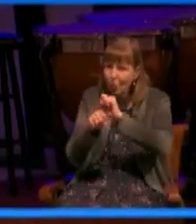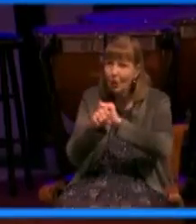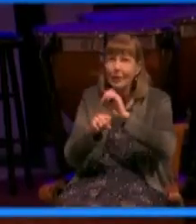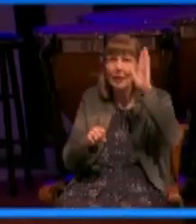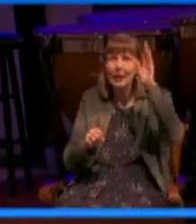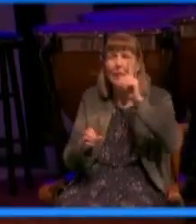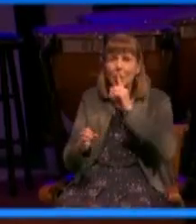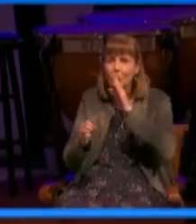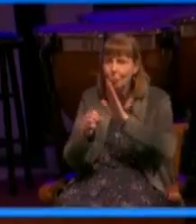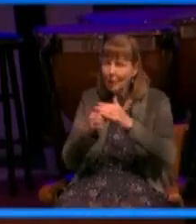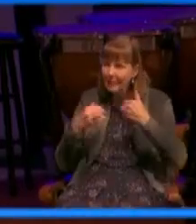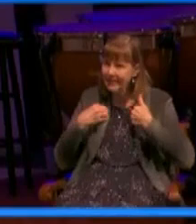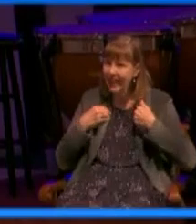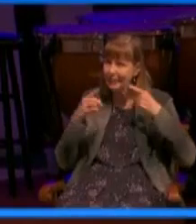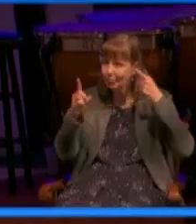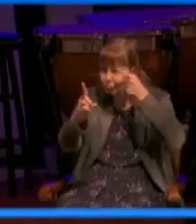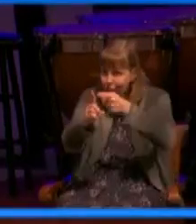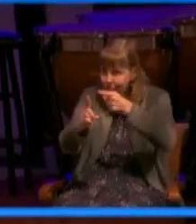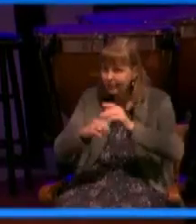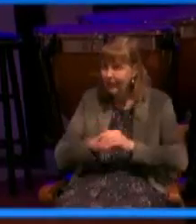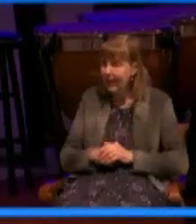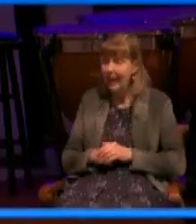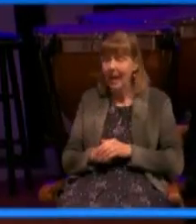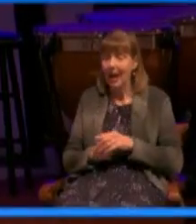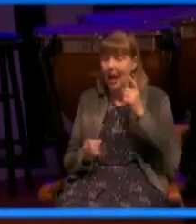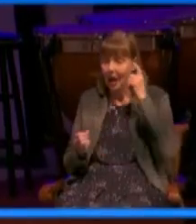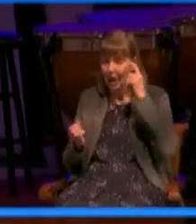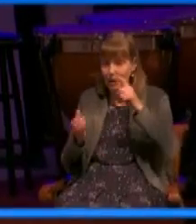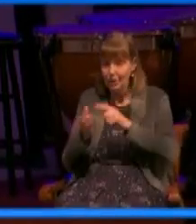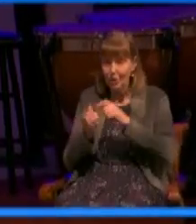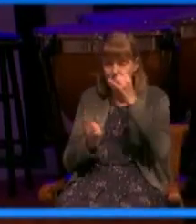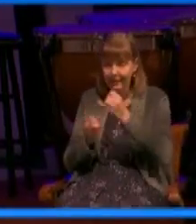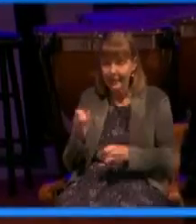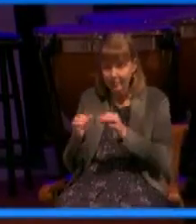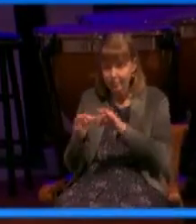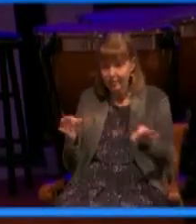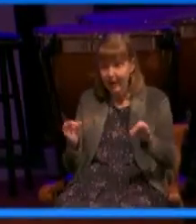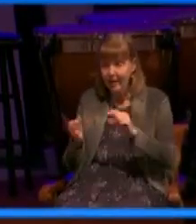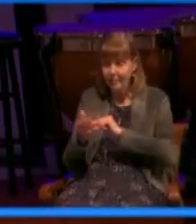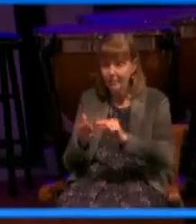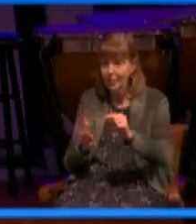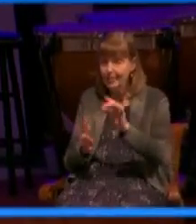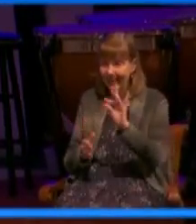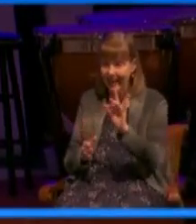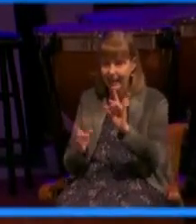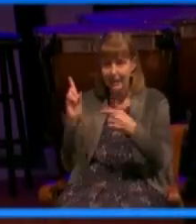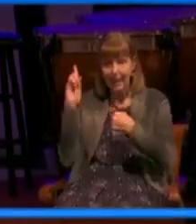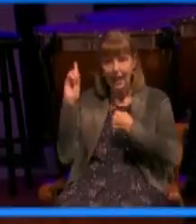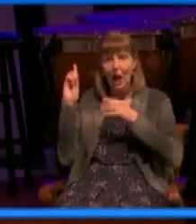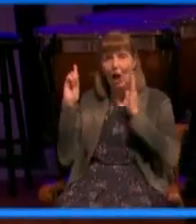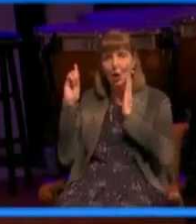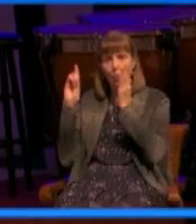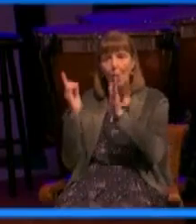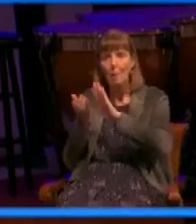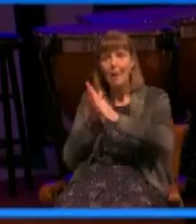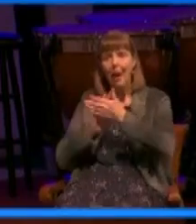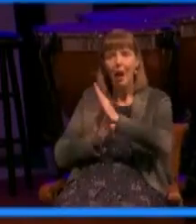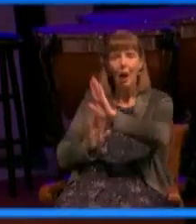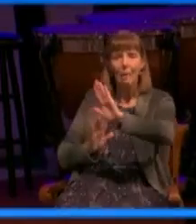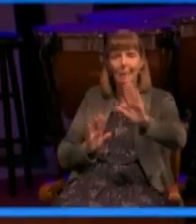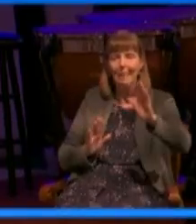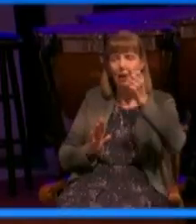says, notice there in verse 8, you see the last phrase in verse 8? And I will be their God. They will be my